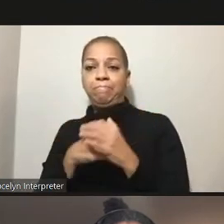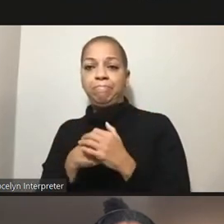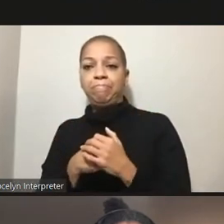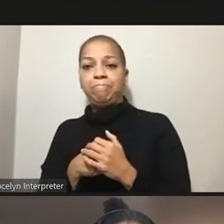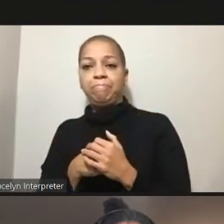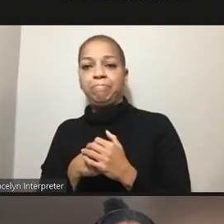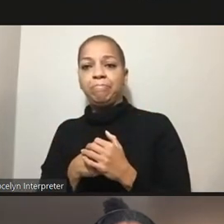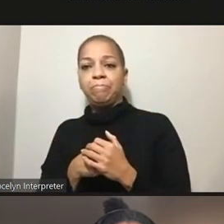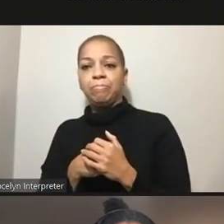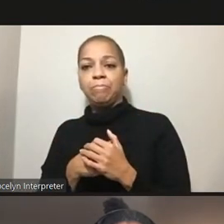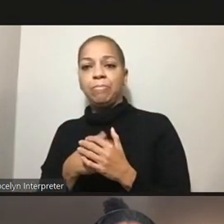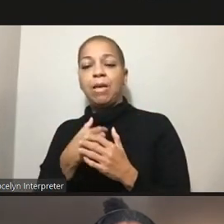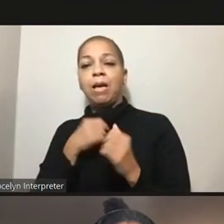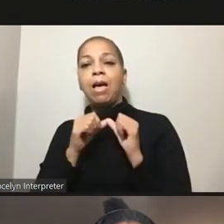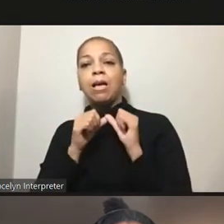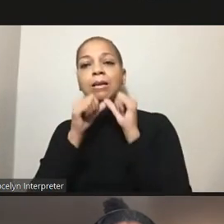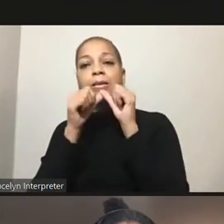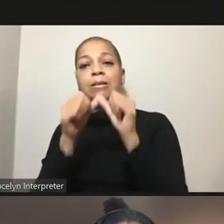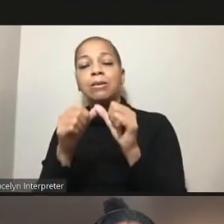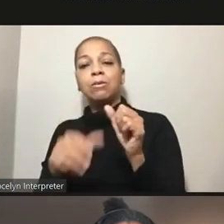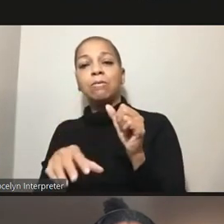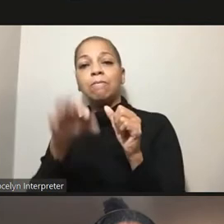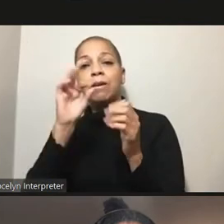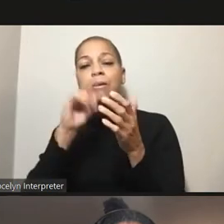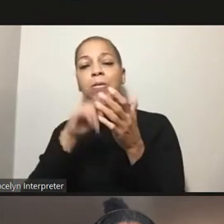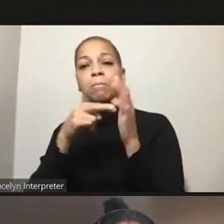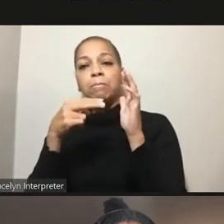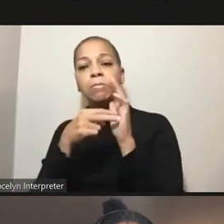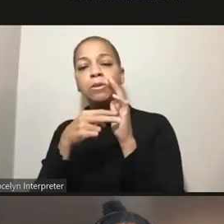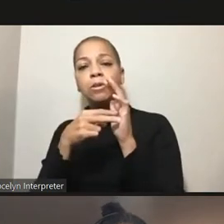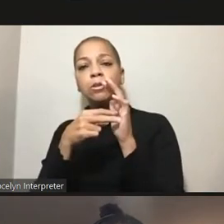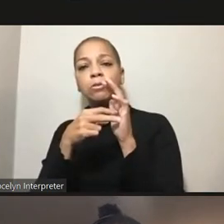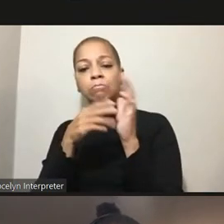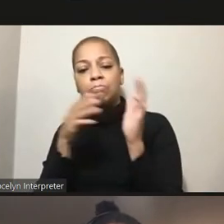I continue to find purpose in excavating truth